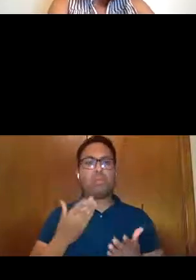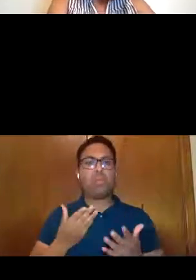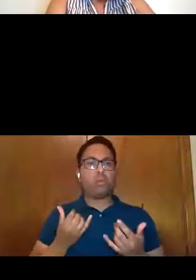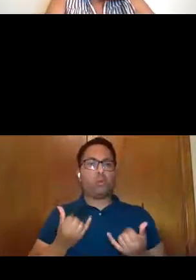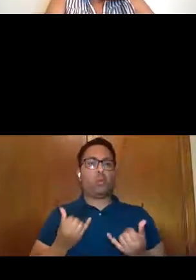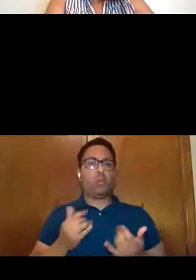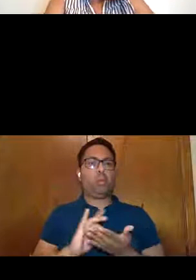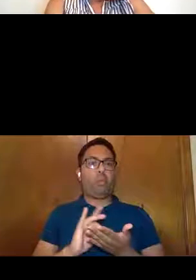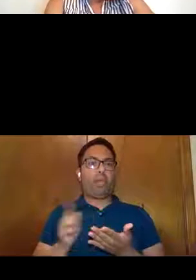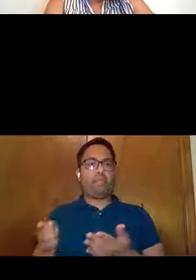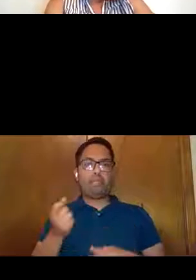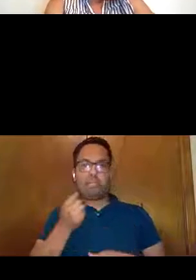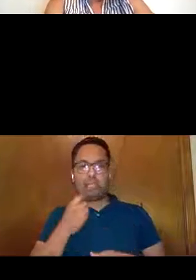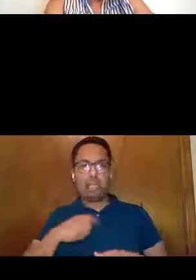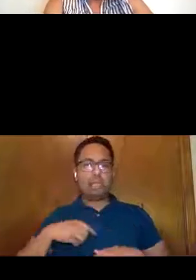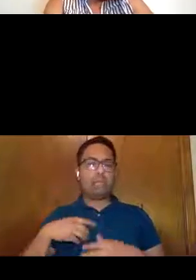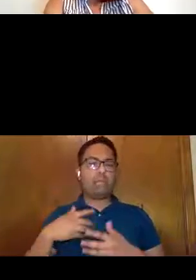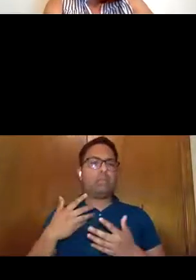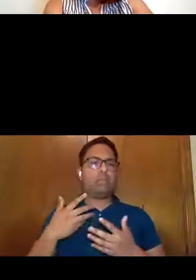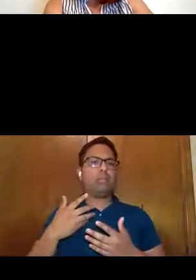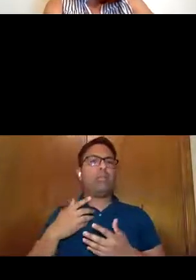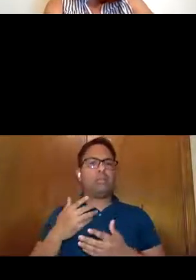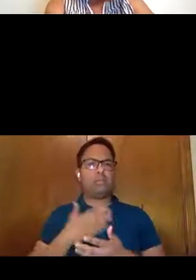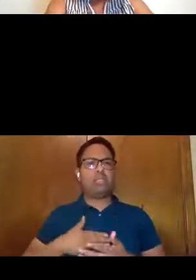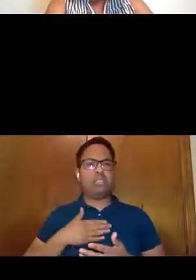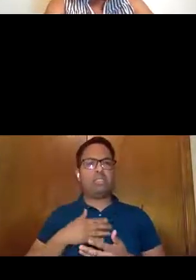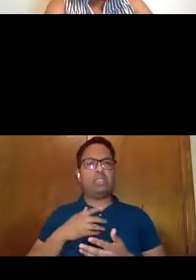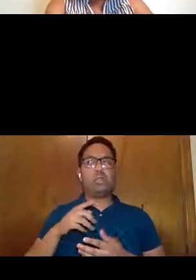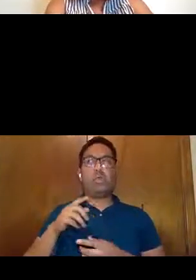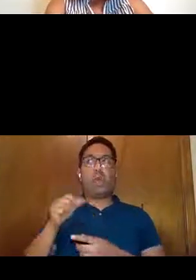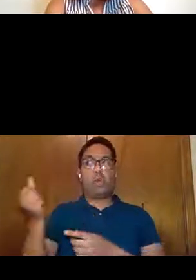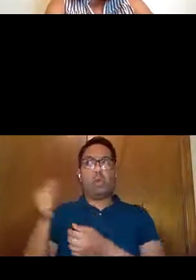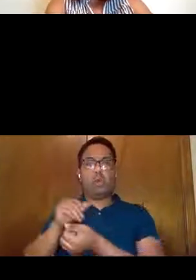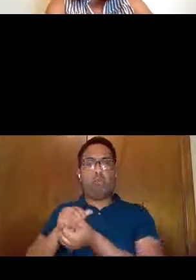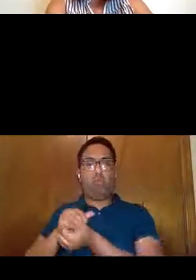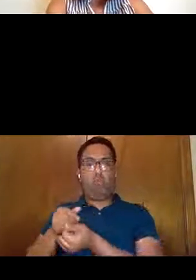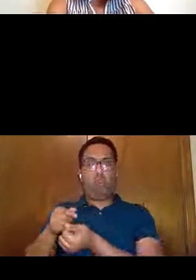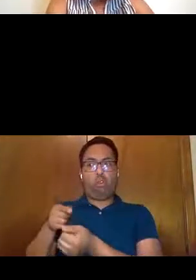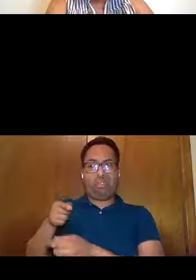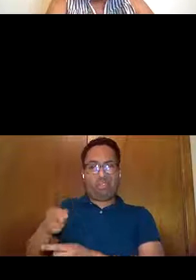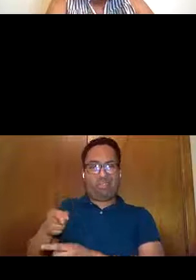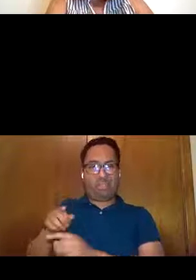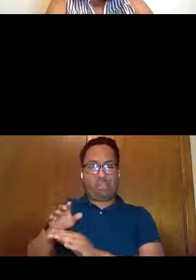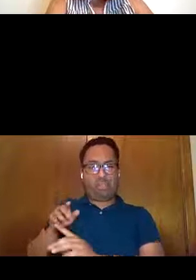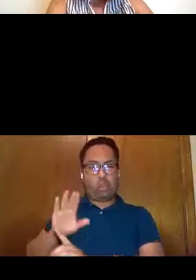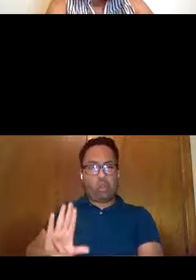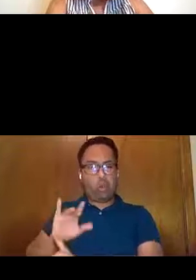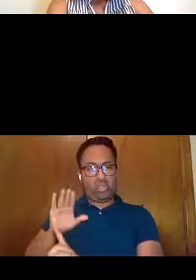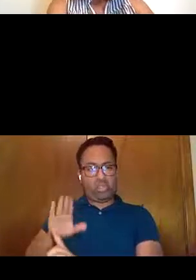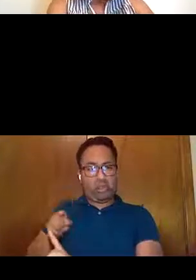taking. Please bring updates from other providers that your child may be seeing, and any